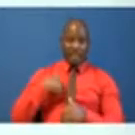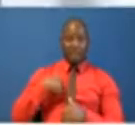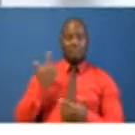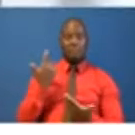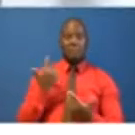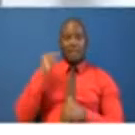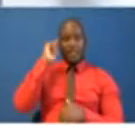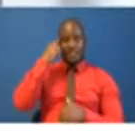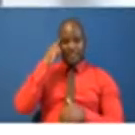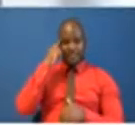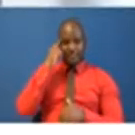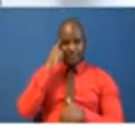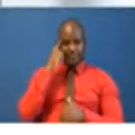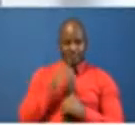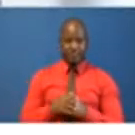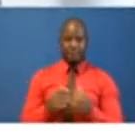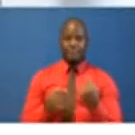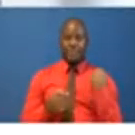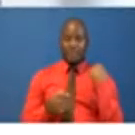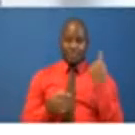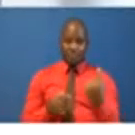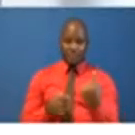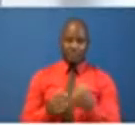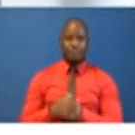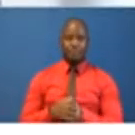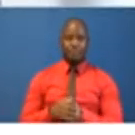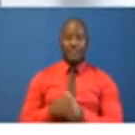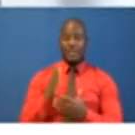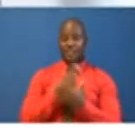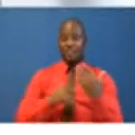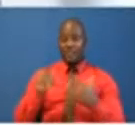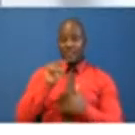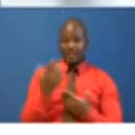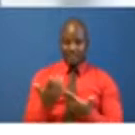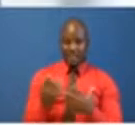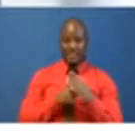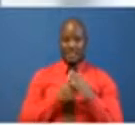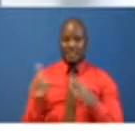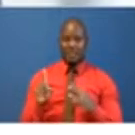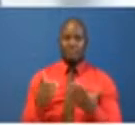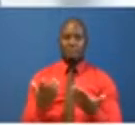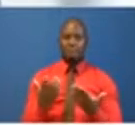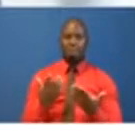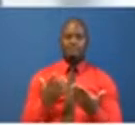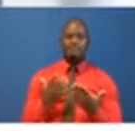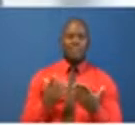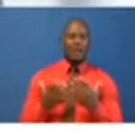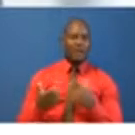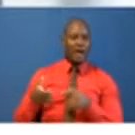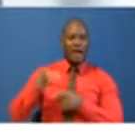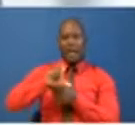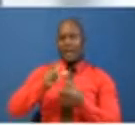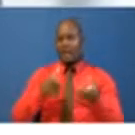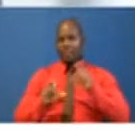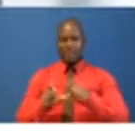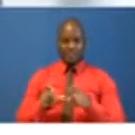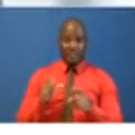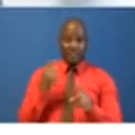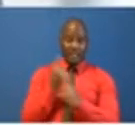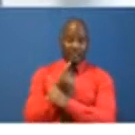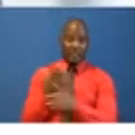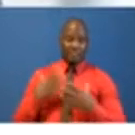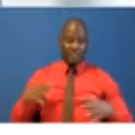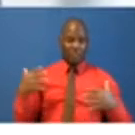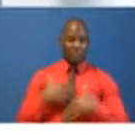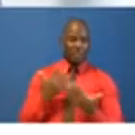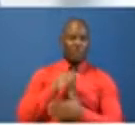um number one uh some of these are starting to get overrated there's some french candidates in this